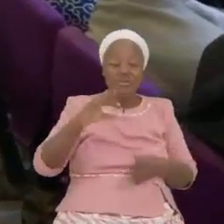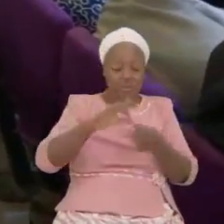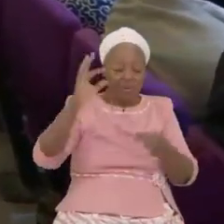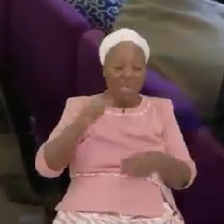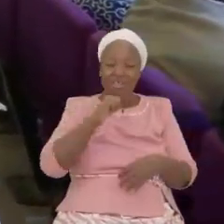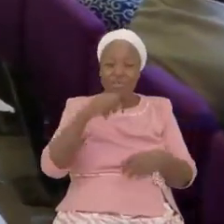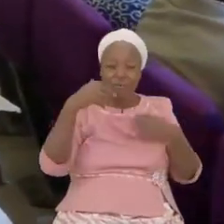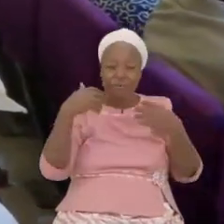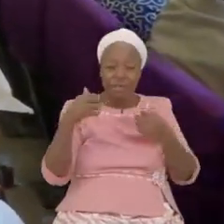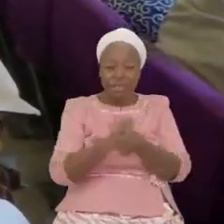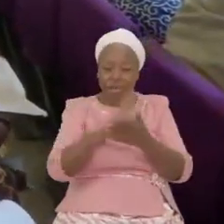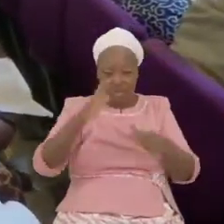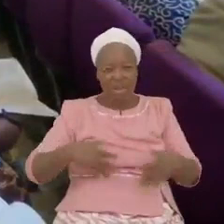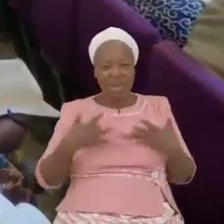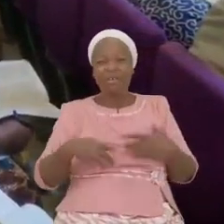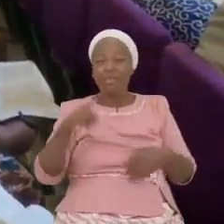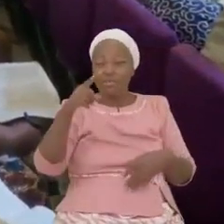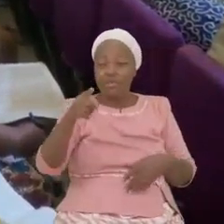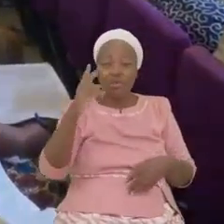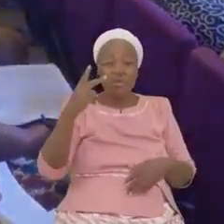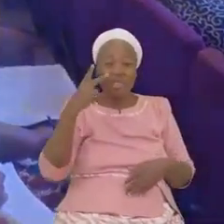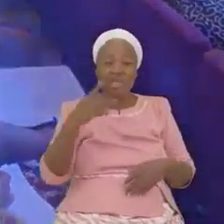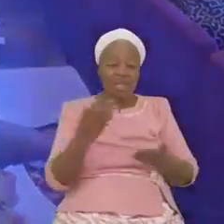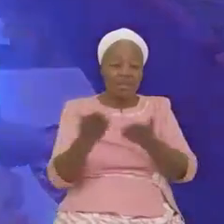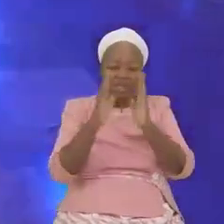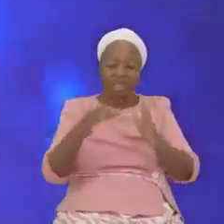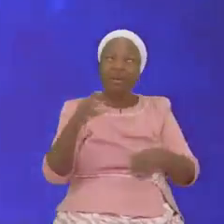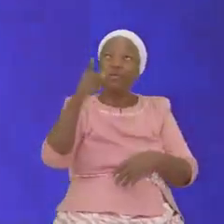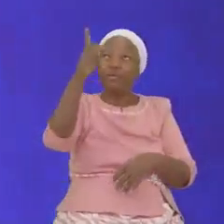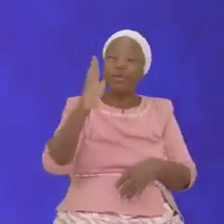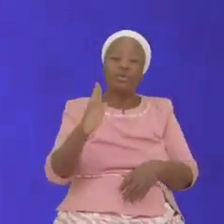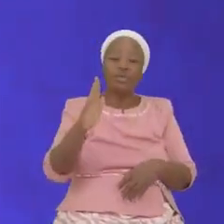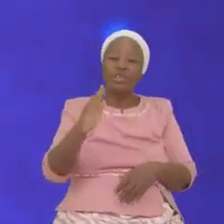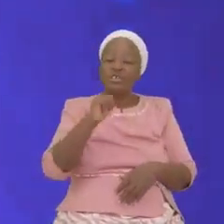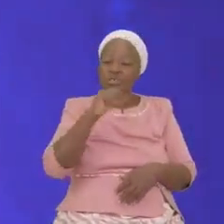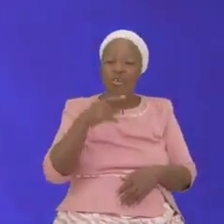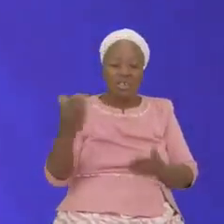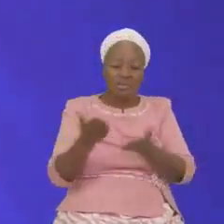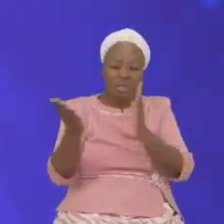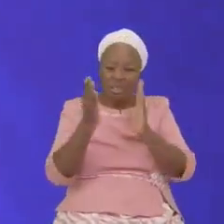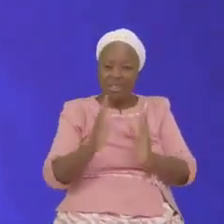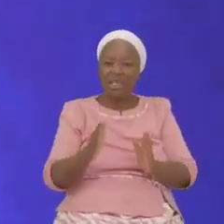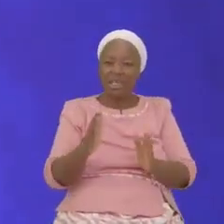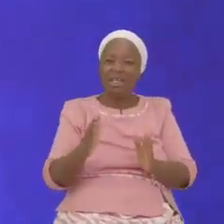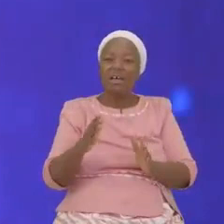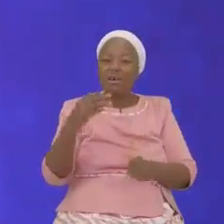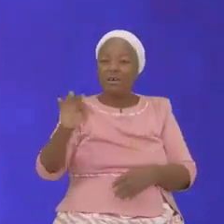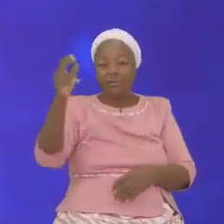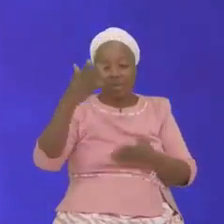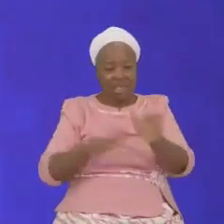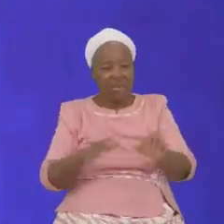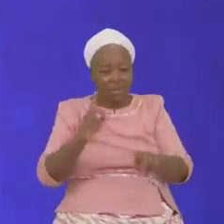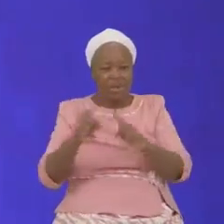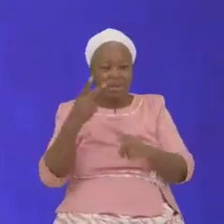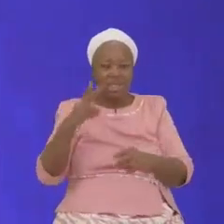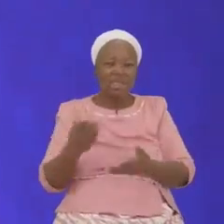you. You will see the messenger of God, not the messenger of death. You will see the